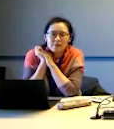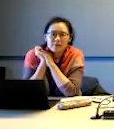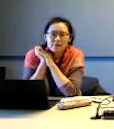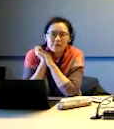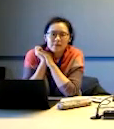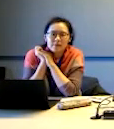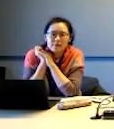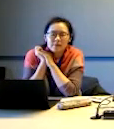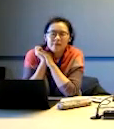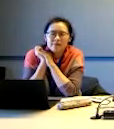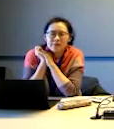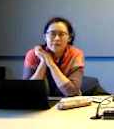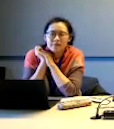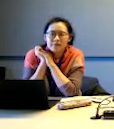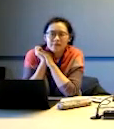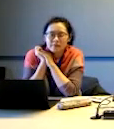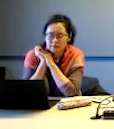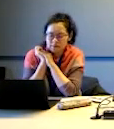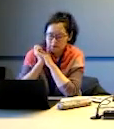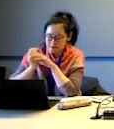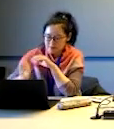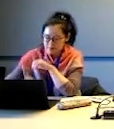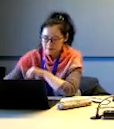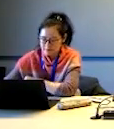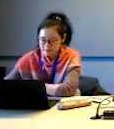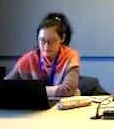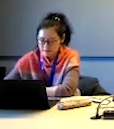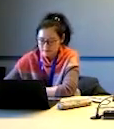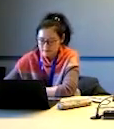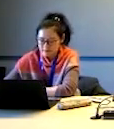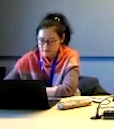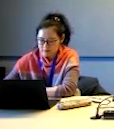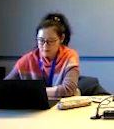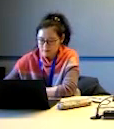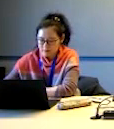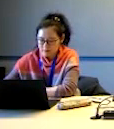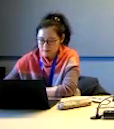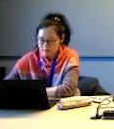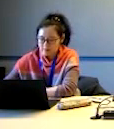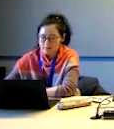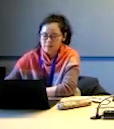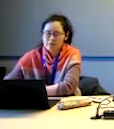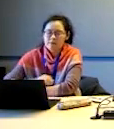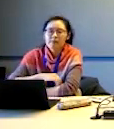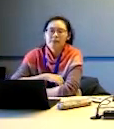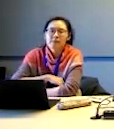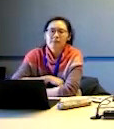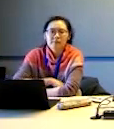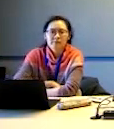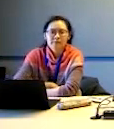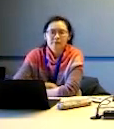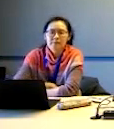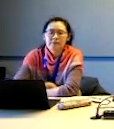for RAPI project. At the beginning, I was thrilled to have joined the RAPI project as a patient